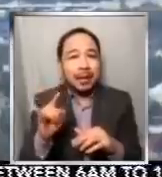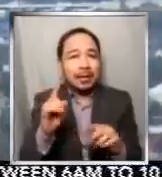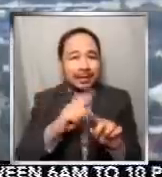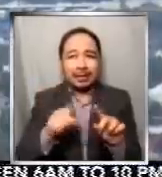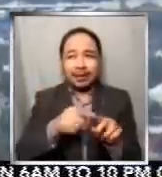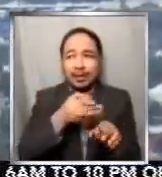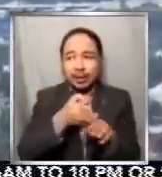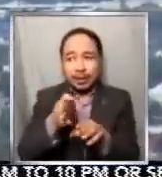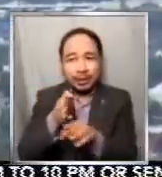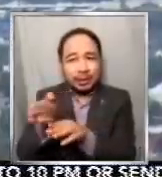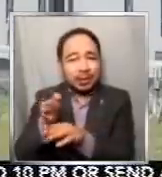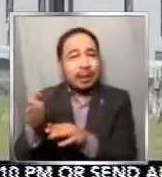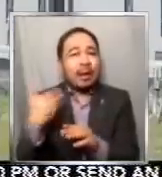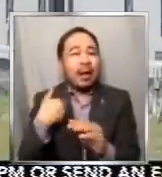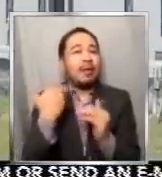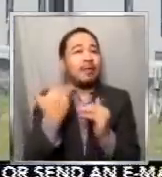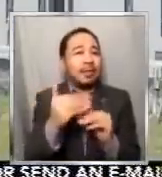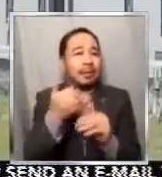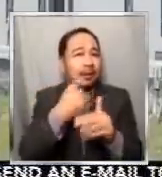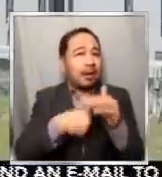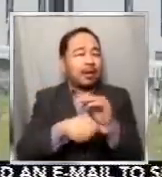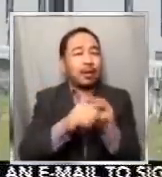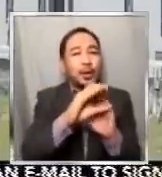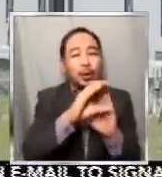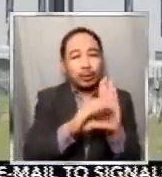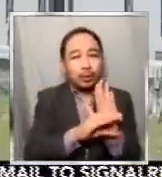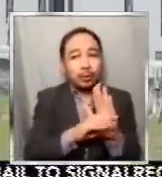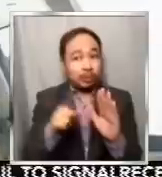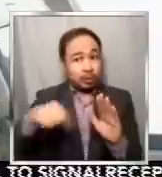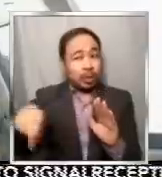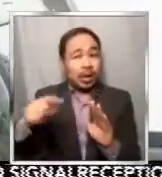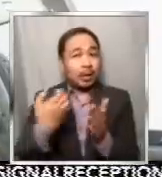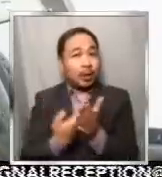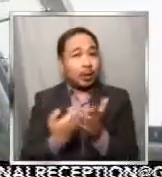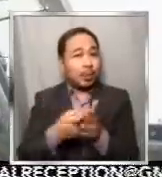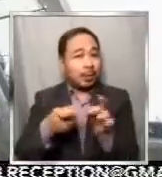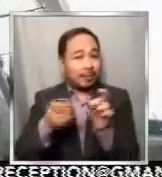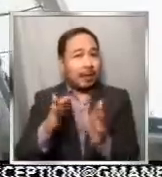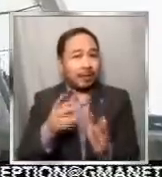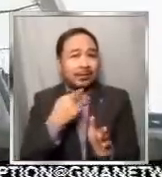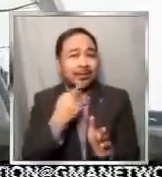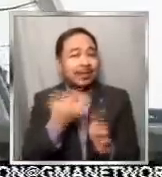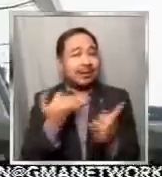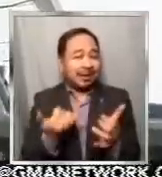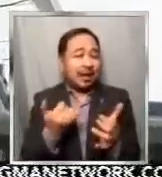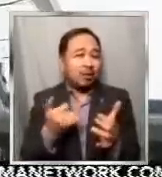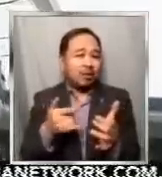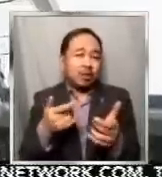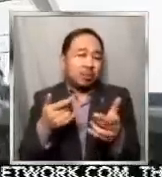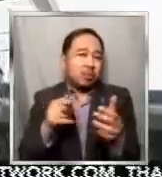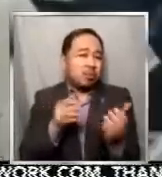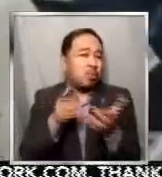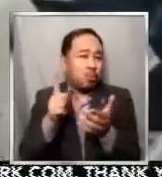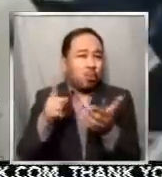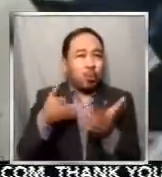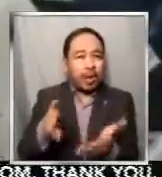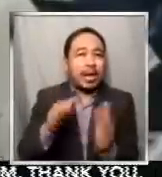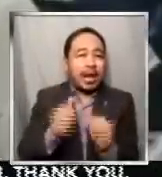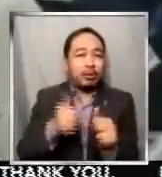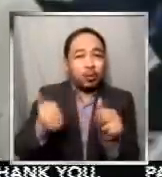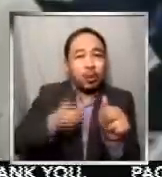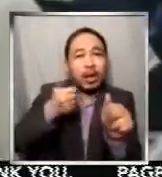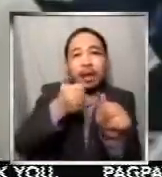sa ilalim ng konstitusyon. Sabi nila, ito raw ang paraan para makahabol ang Pilipinas sa mga karatig na bansa.